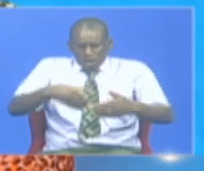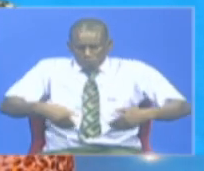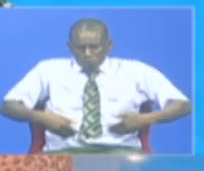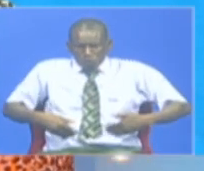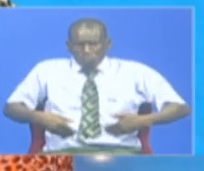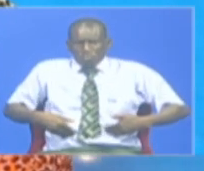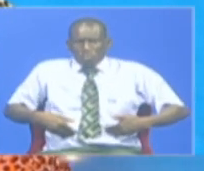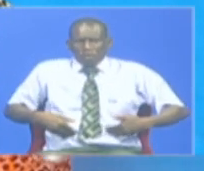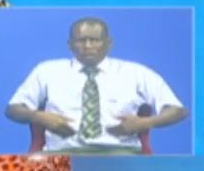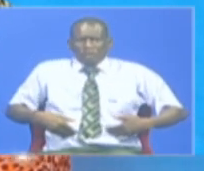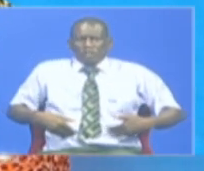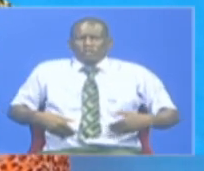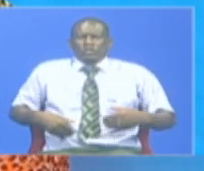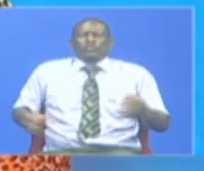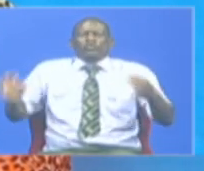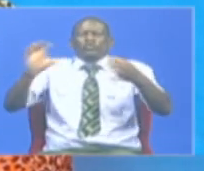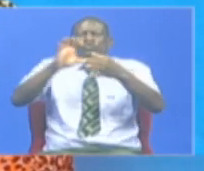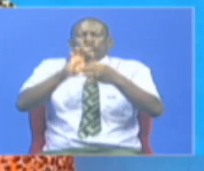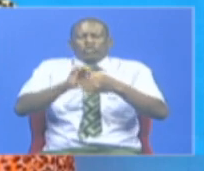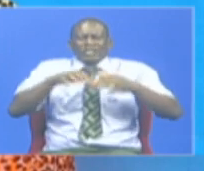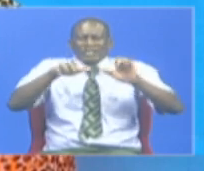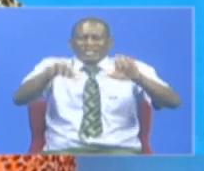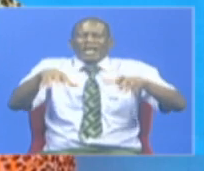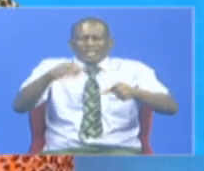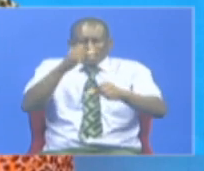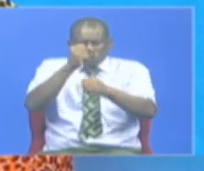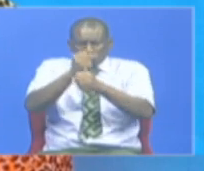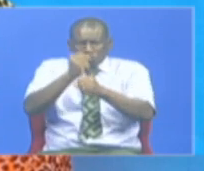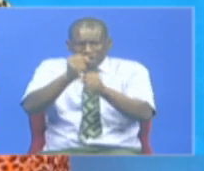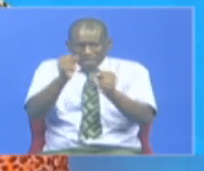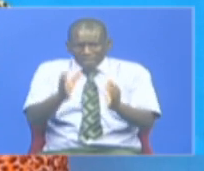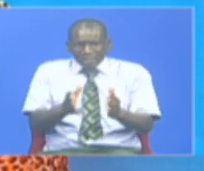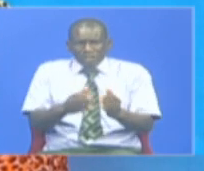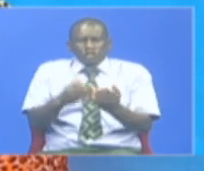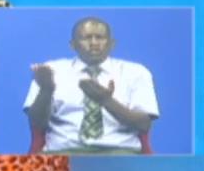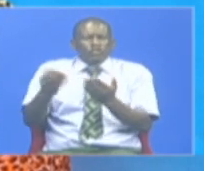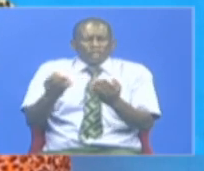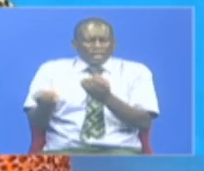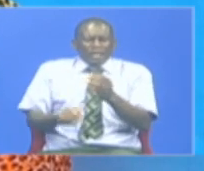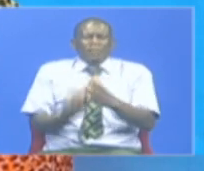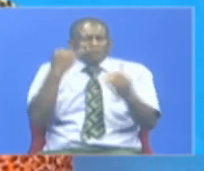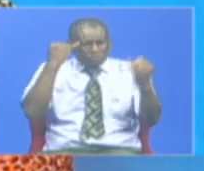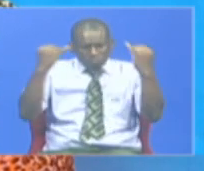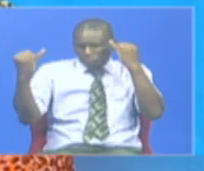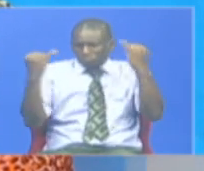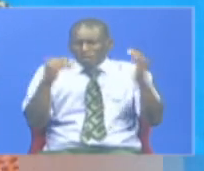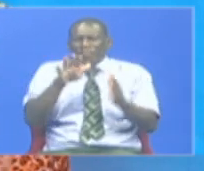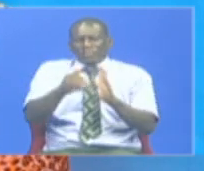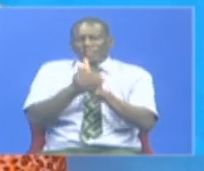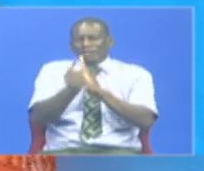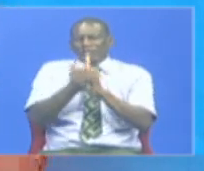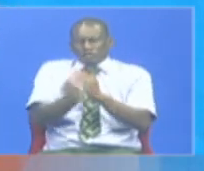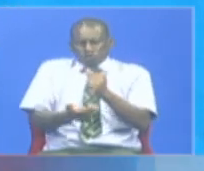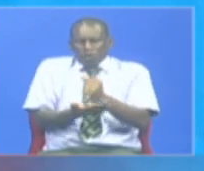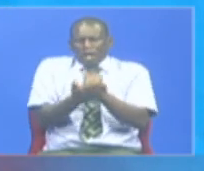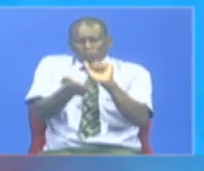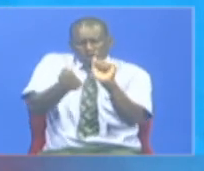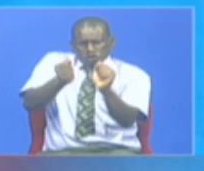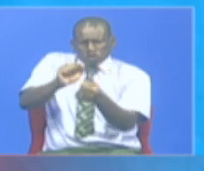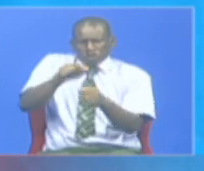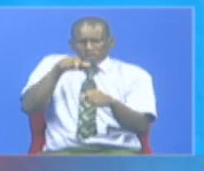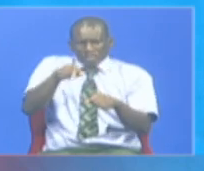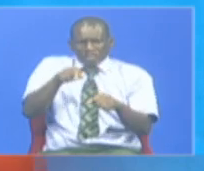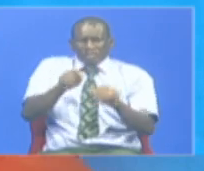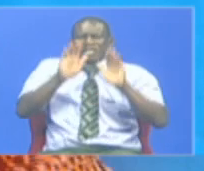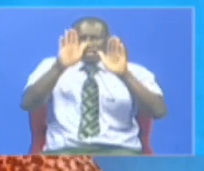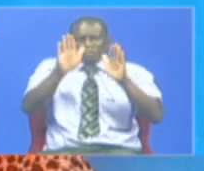is our youth, to join the agricultural workforce, bringing the innovations and talents to assist in transforming this crucial